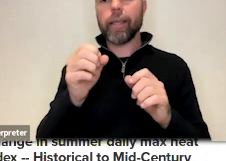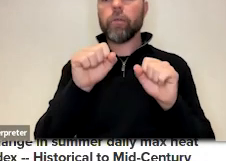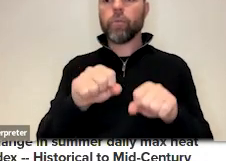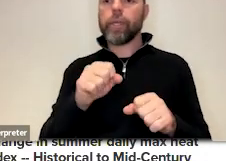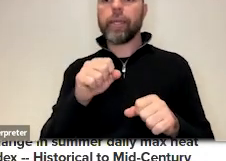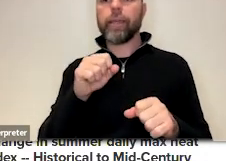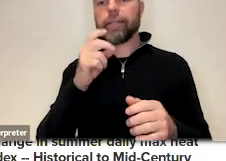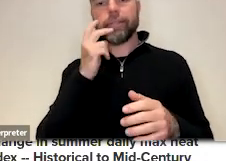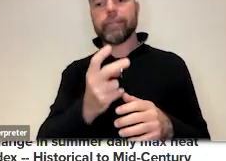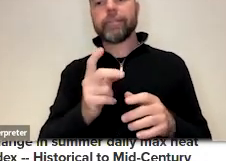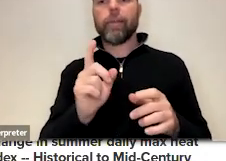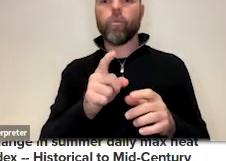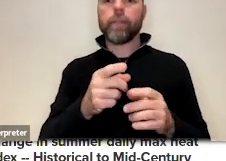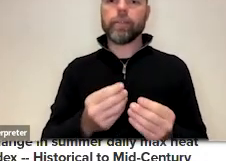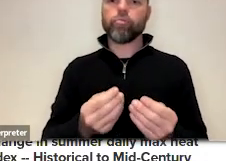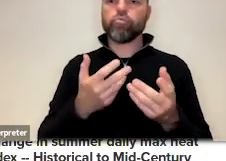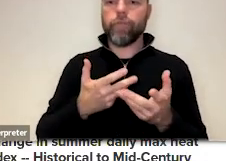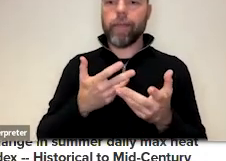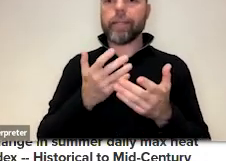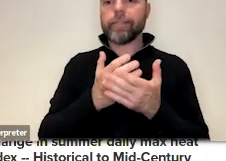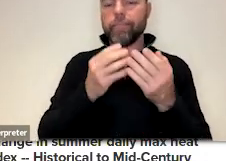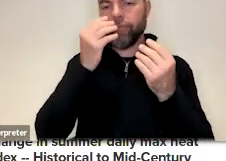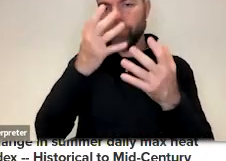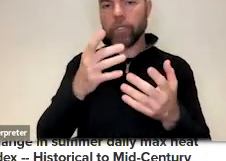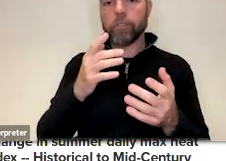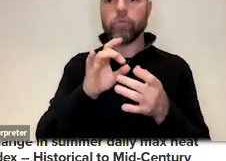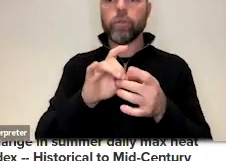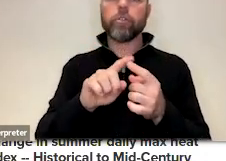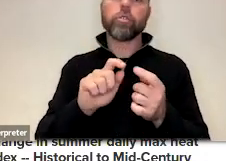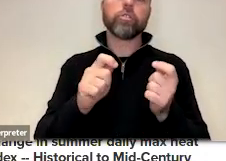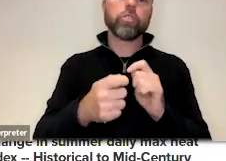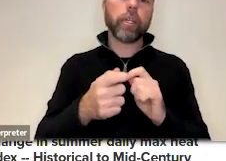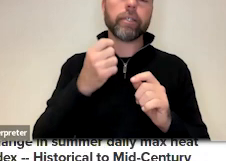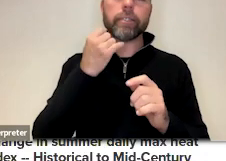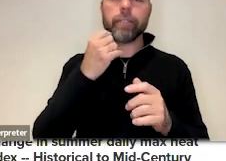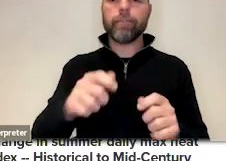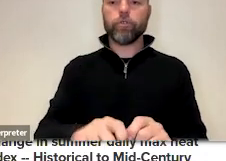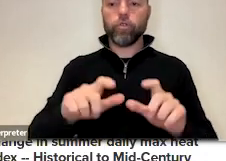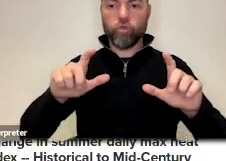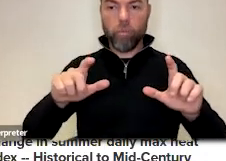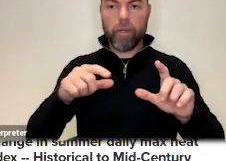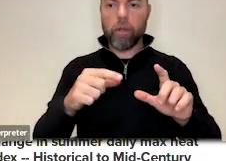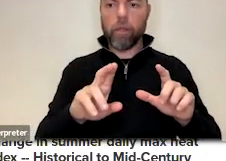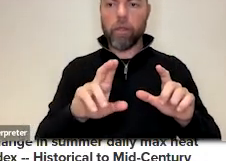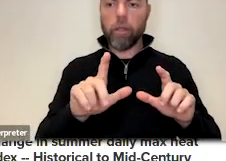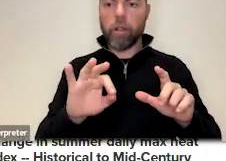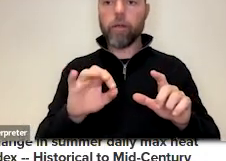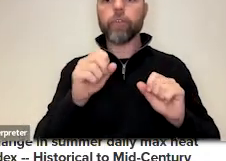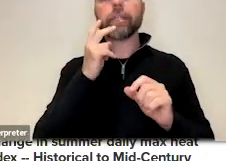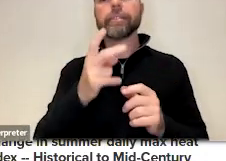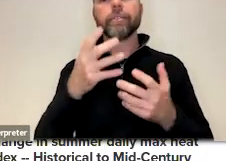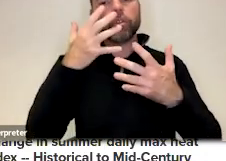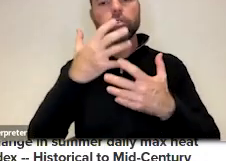see where that's really providing us maybe some information on change. If I zoom into the Gulf, that's where we're going to see some of our darker